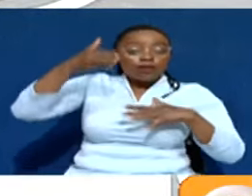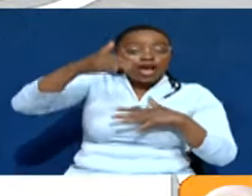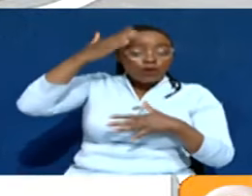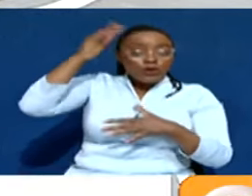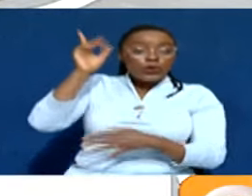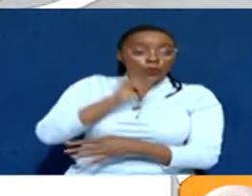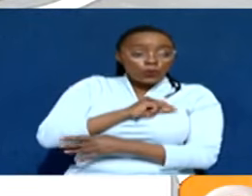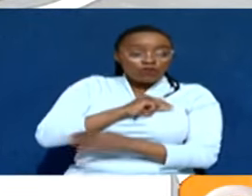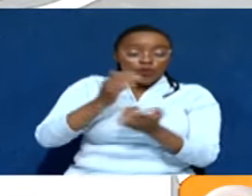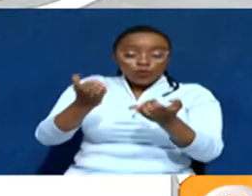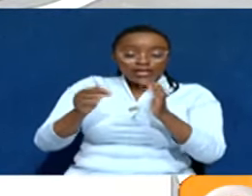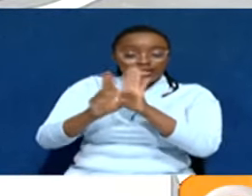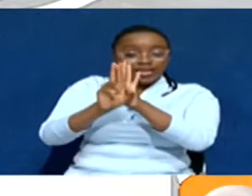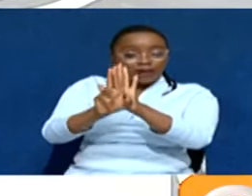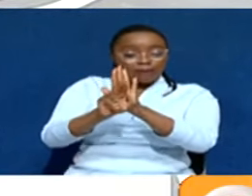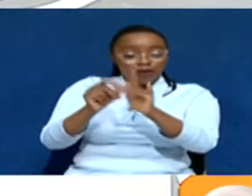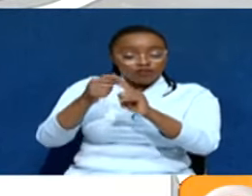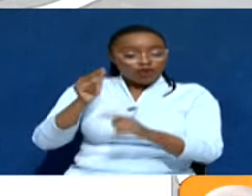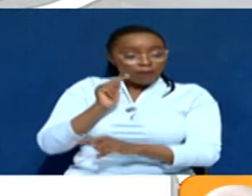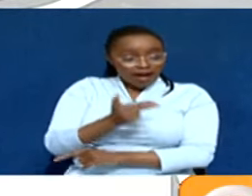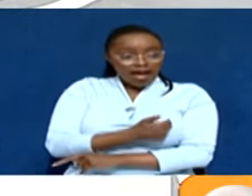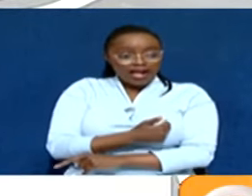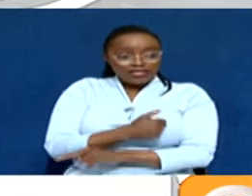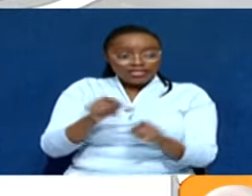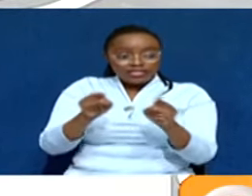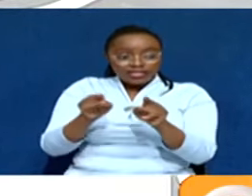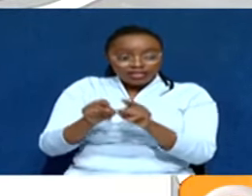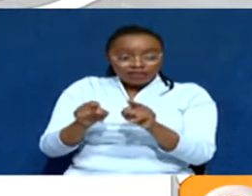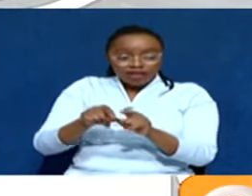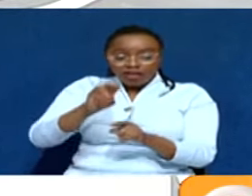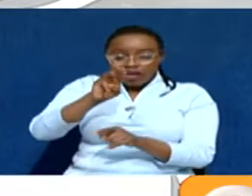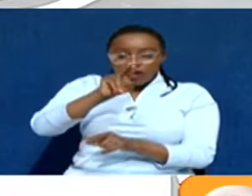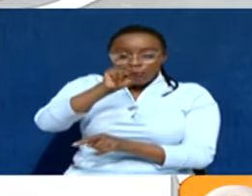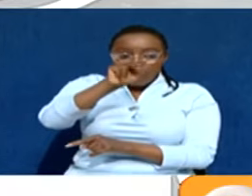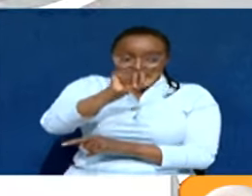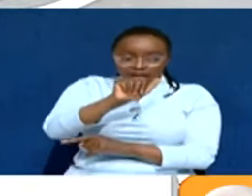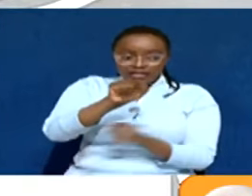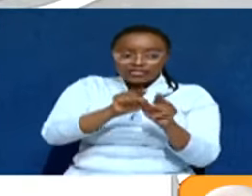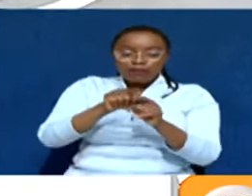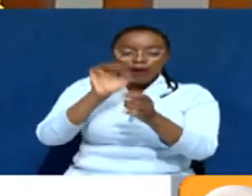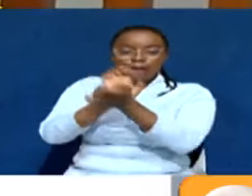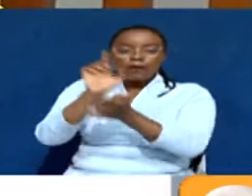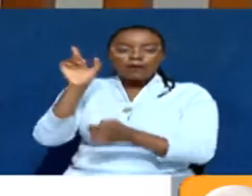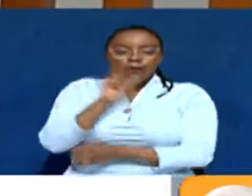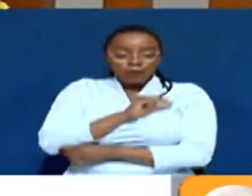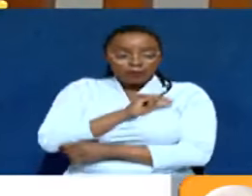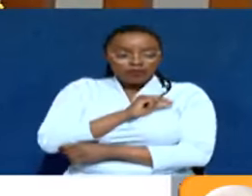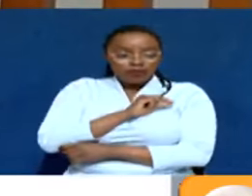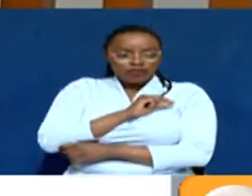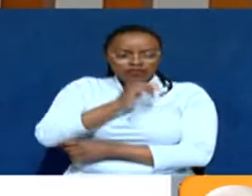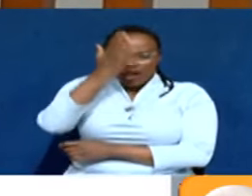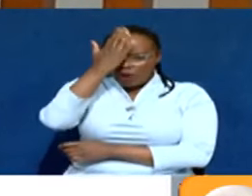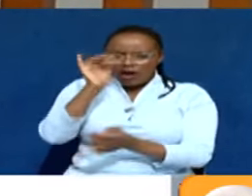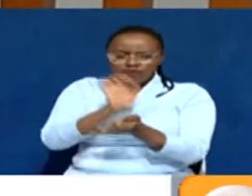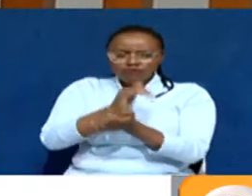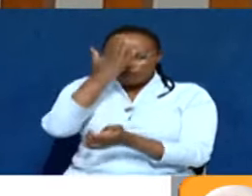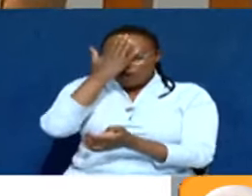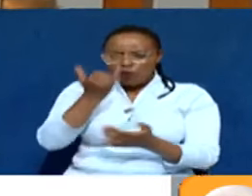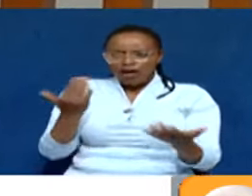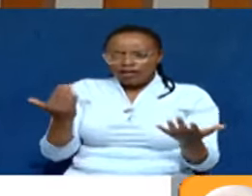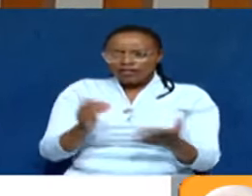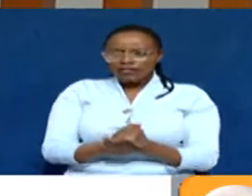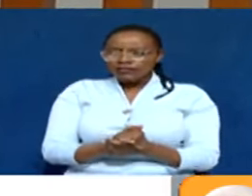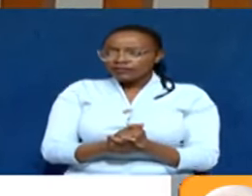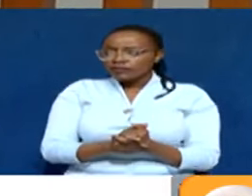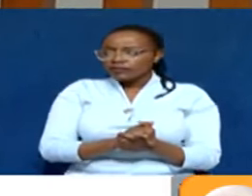tunajui ya uchipi. We need representatives from us. Yeah. Wana wa Mary as a representative. Saizi yako? Jela ndani. Kwa nini yako ndani? You know